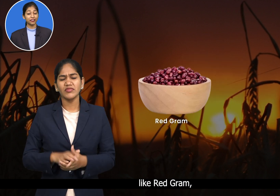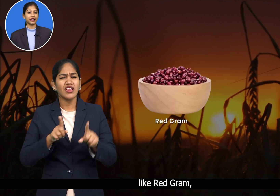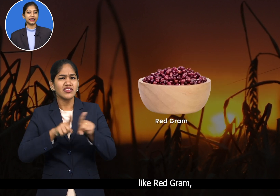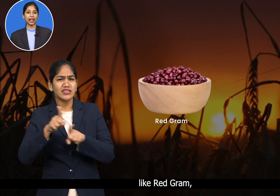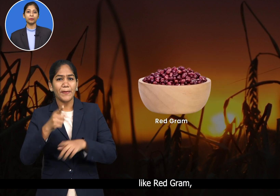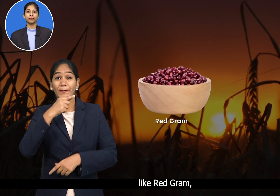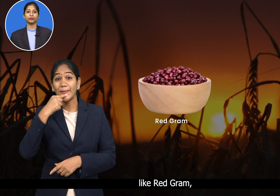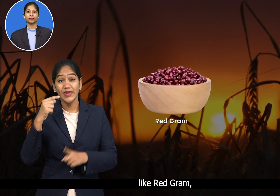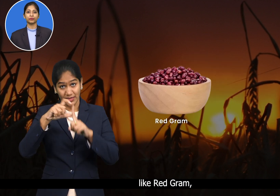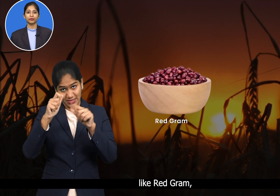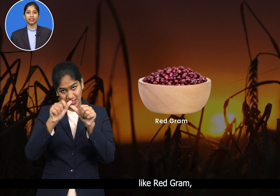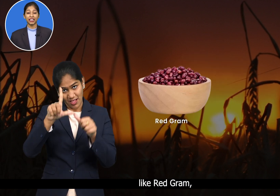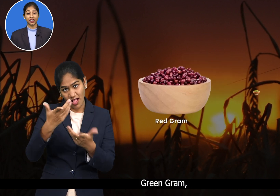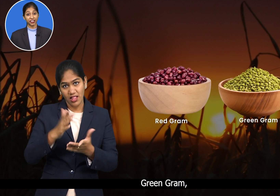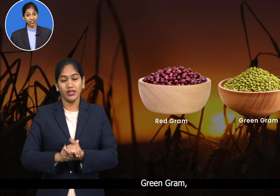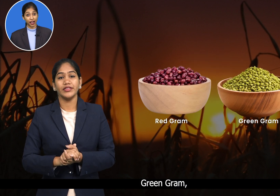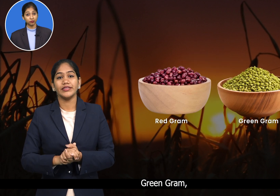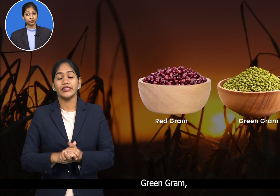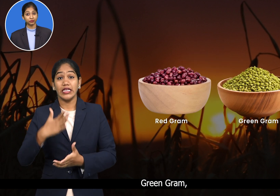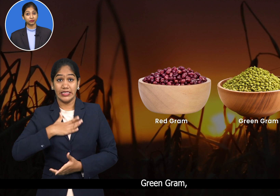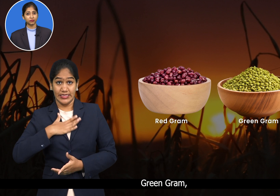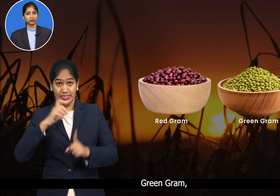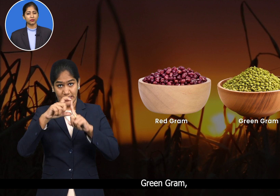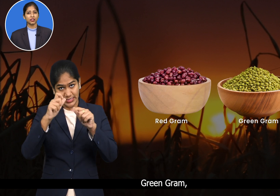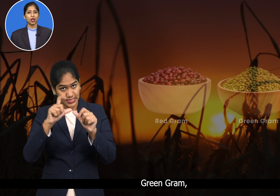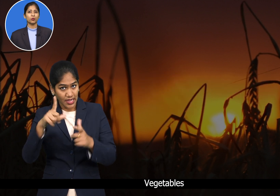like red gram, green gram,